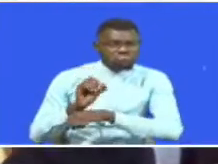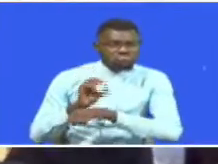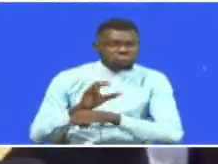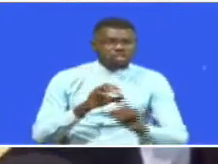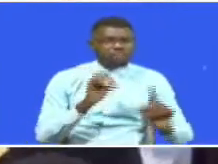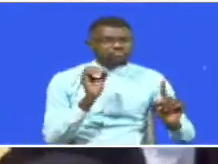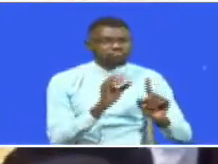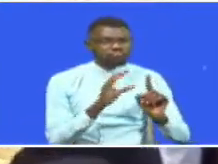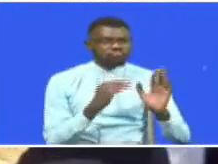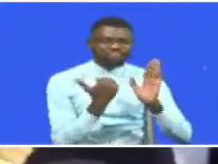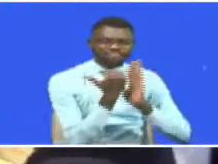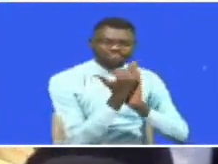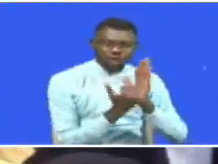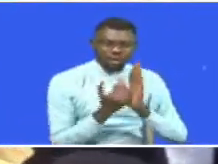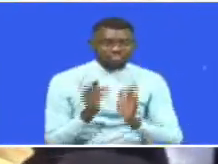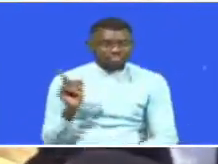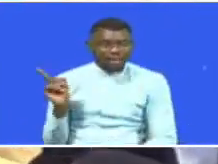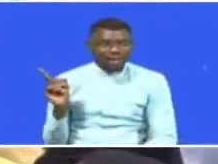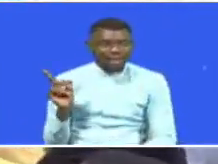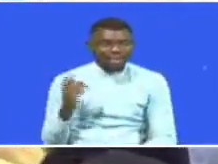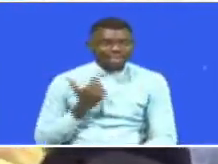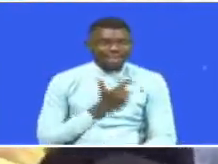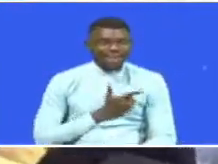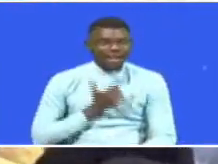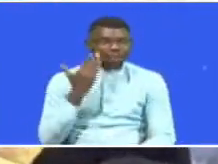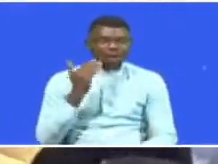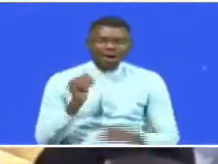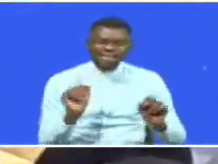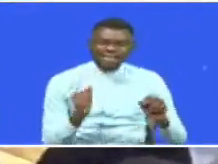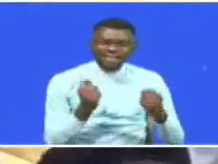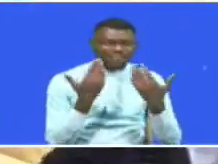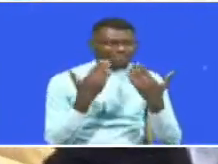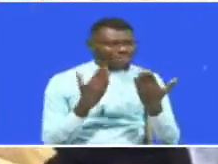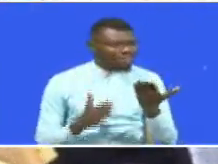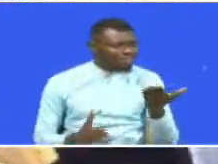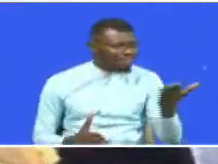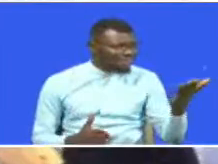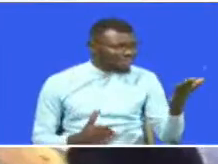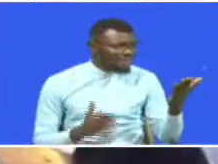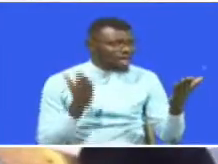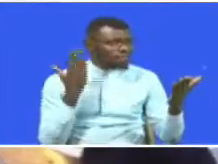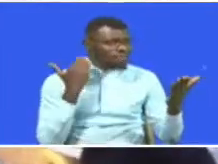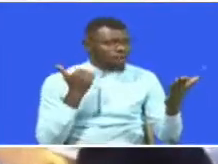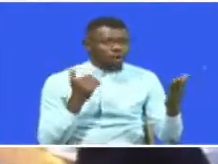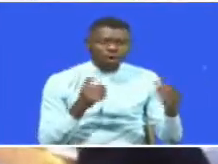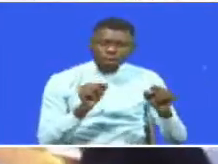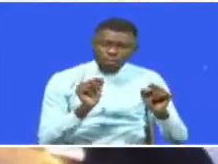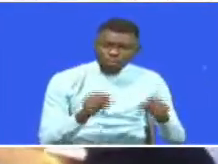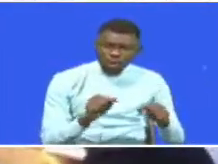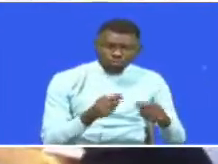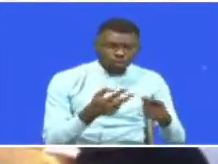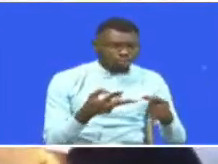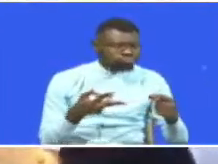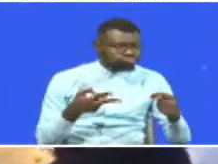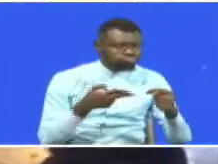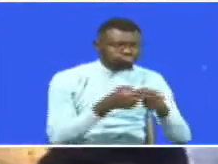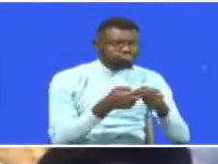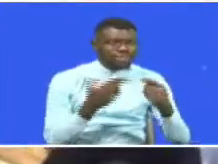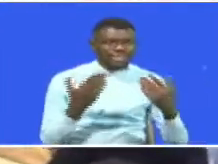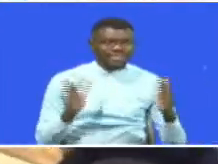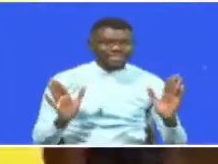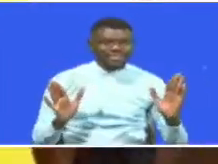mentorship. They are lucky to have been saved from the illegal and retrogressive practice of female